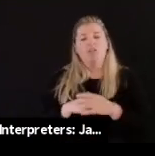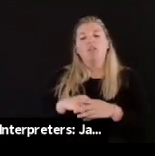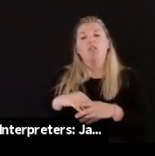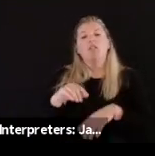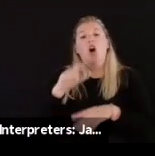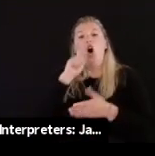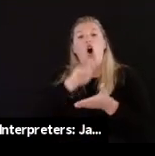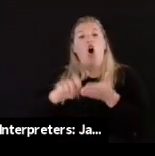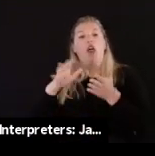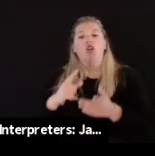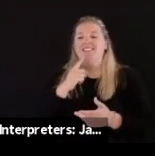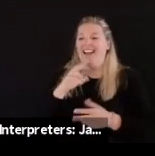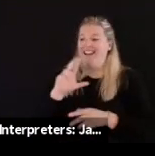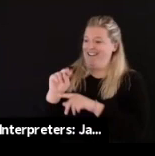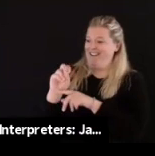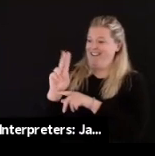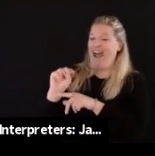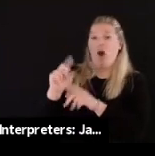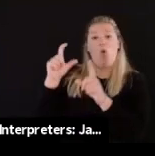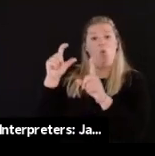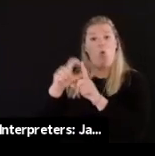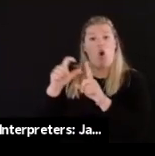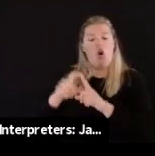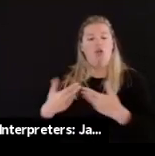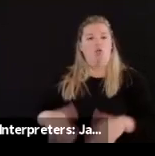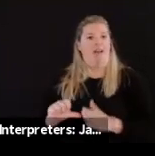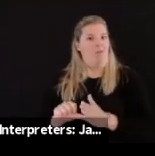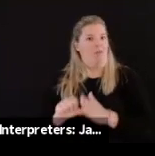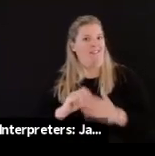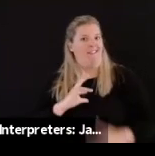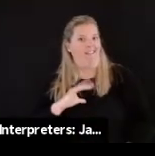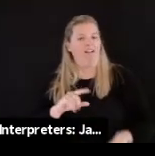really impressive, but often they fail to actually